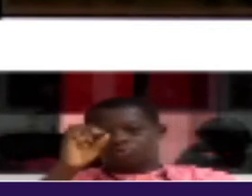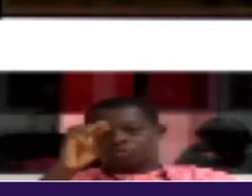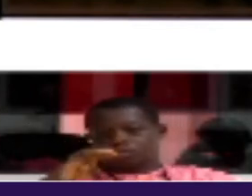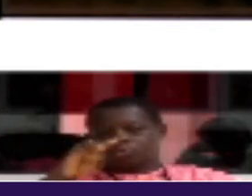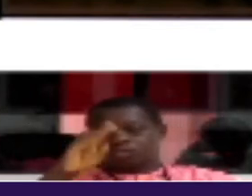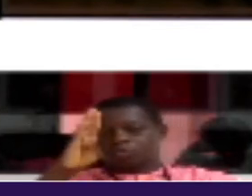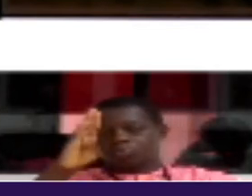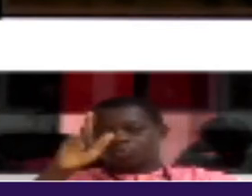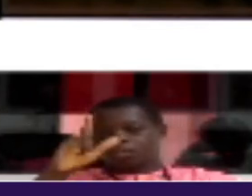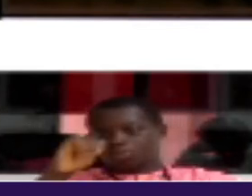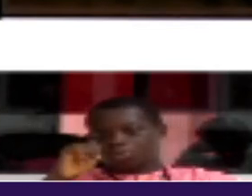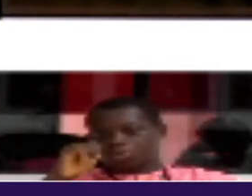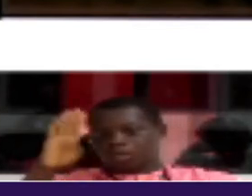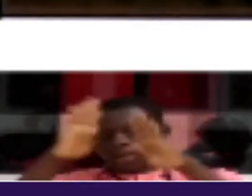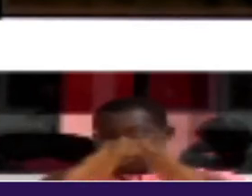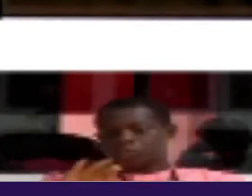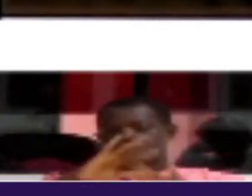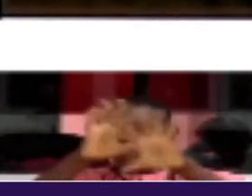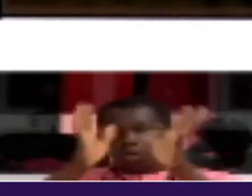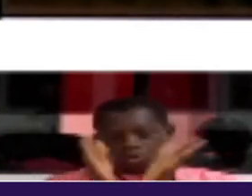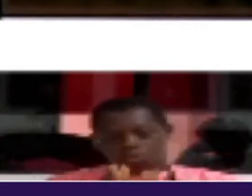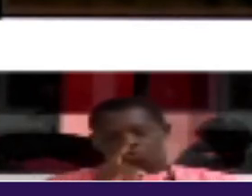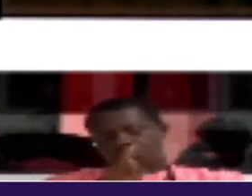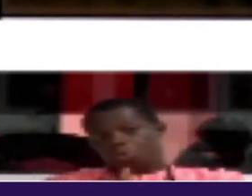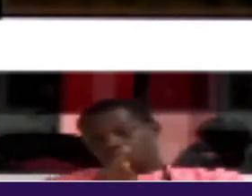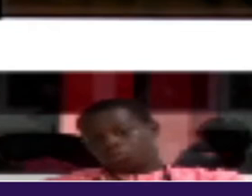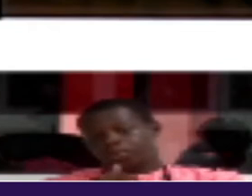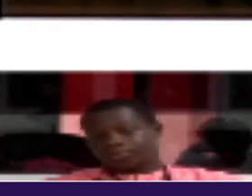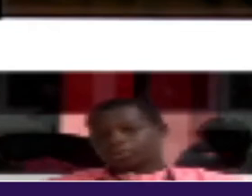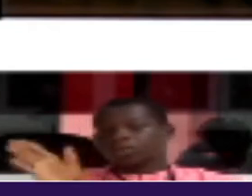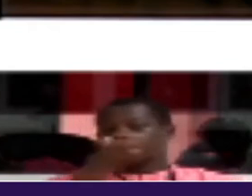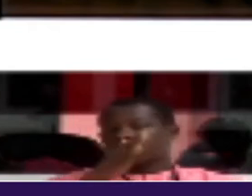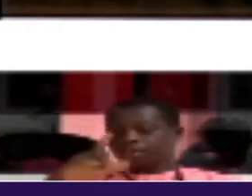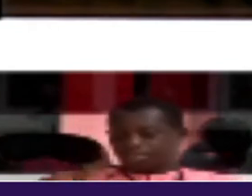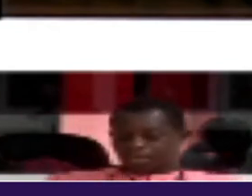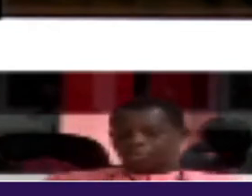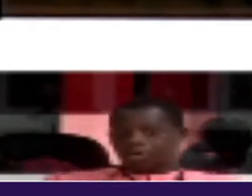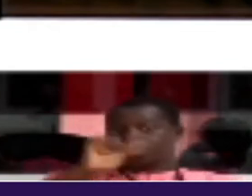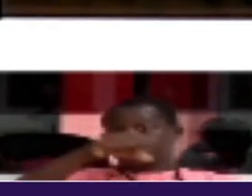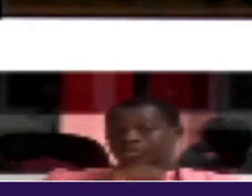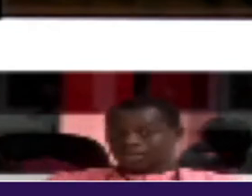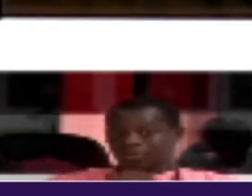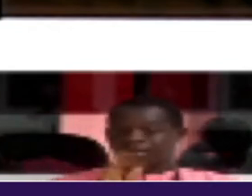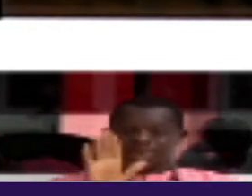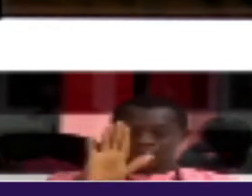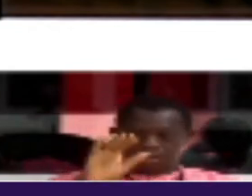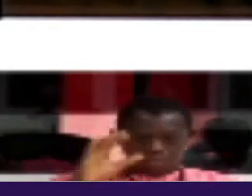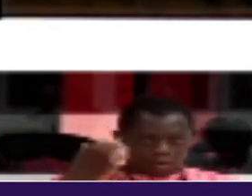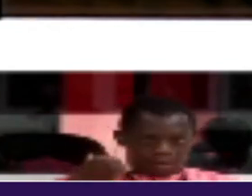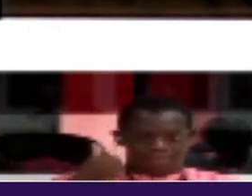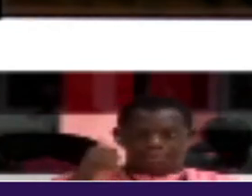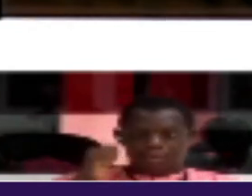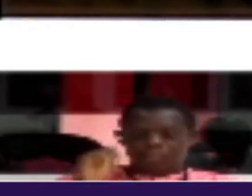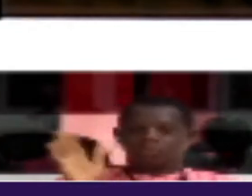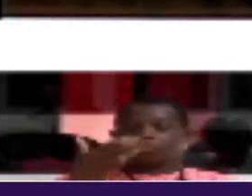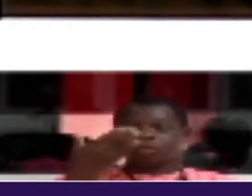all he warned me was that go and prepare yourself. Then later you come back, we are going for a mission.